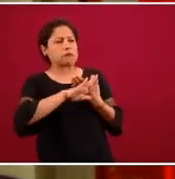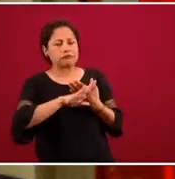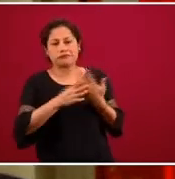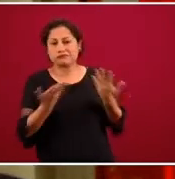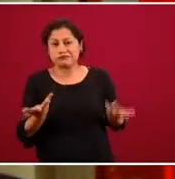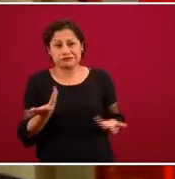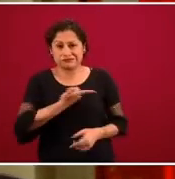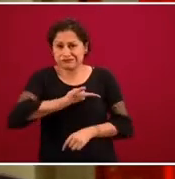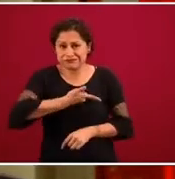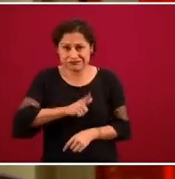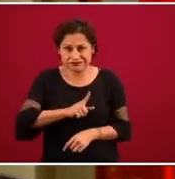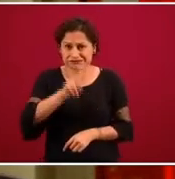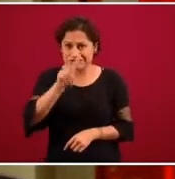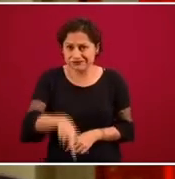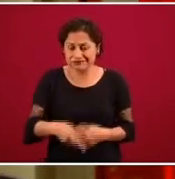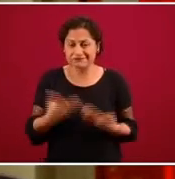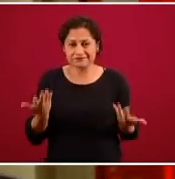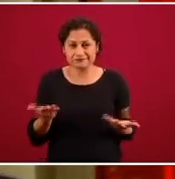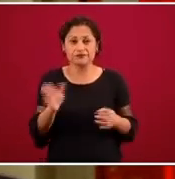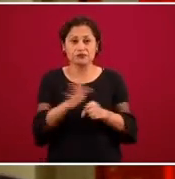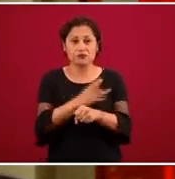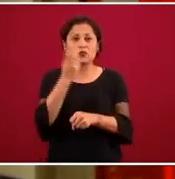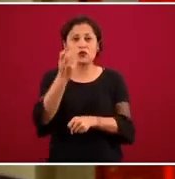please, please respect us.